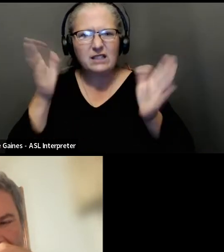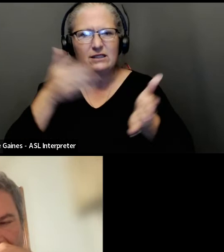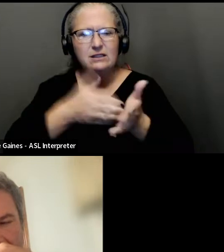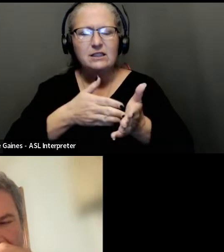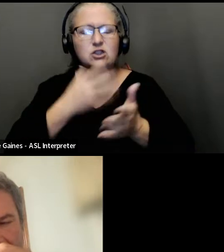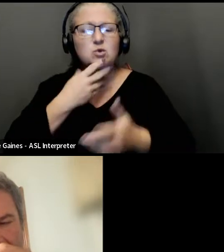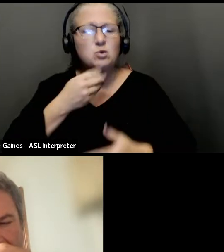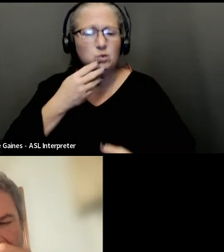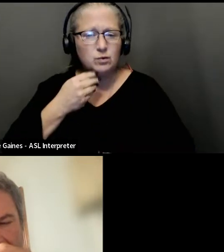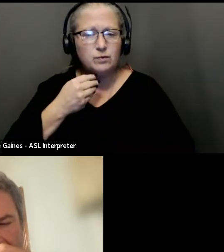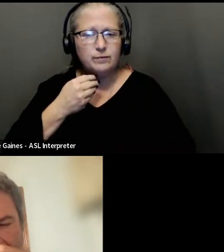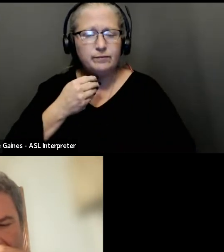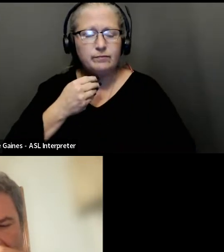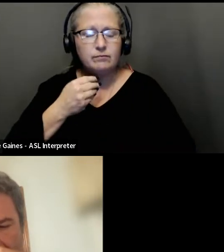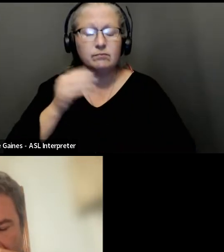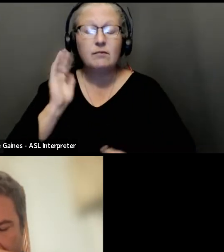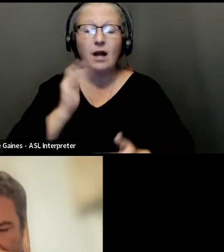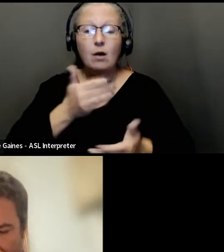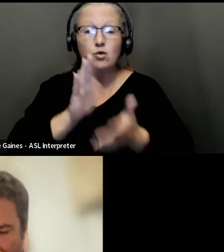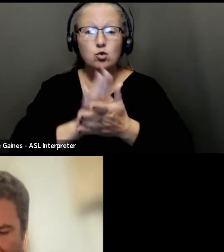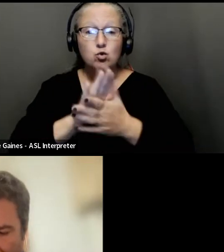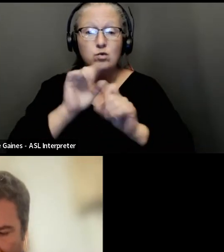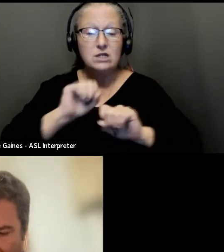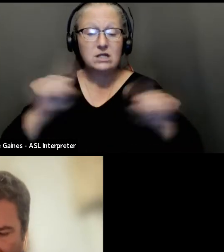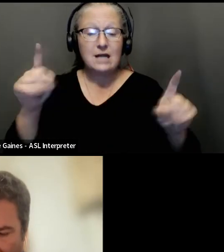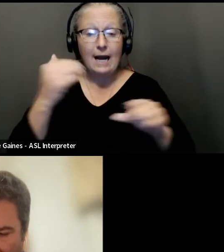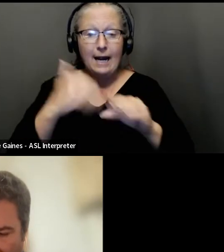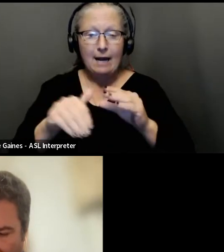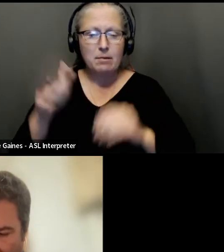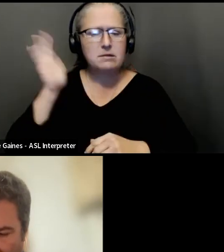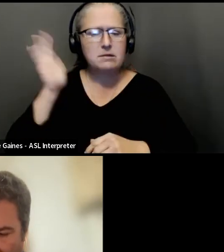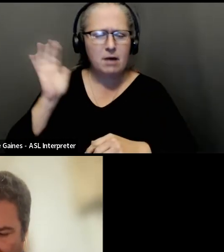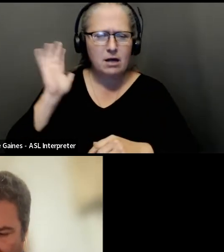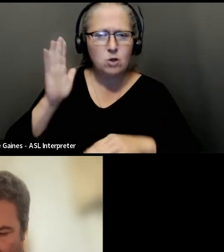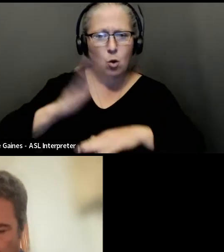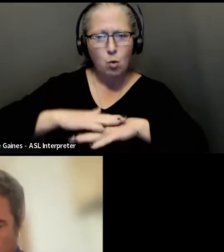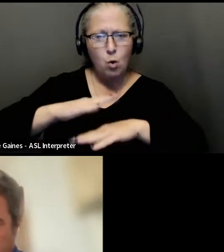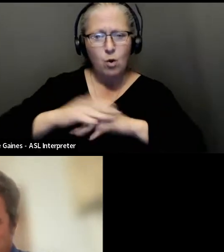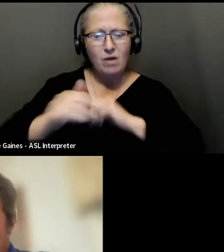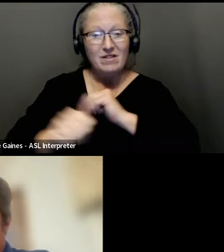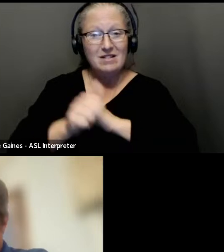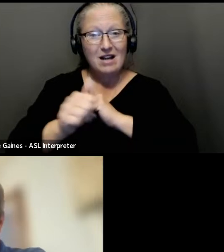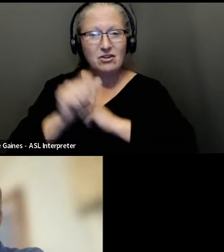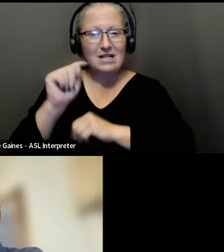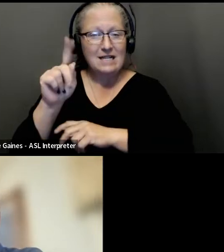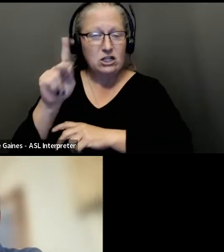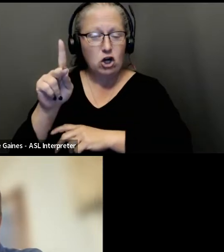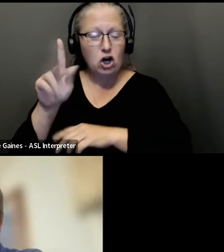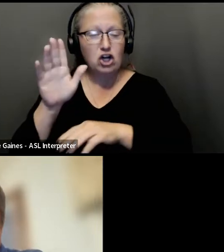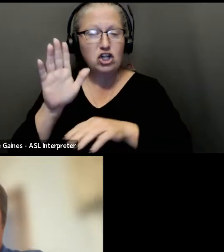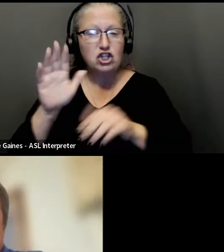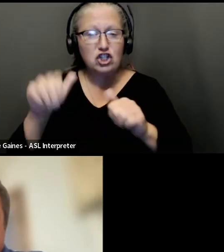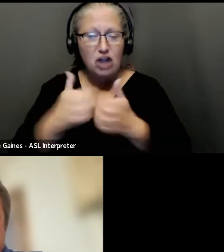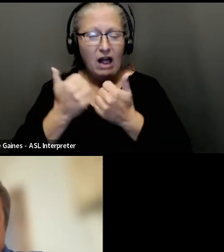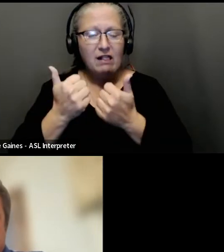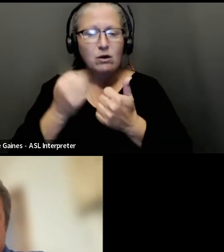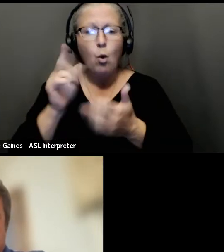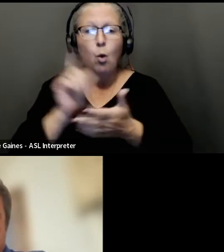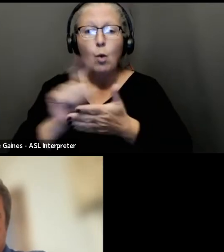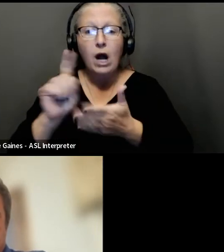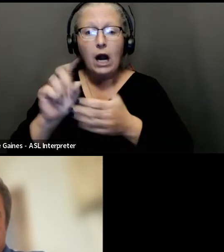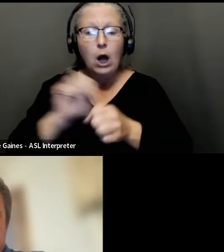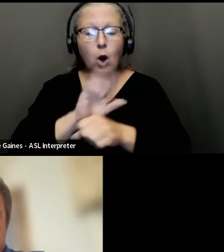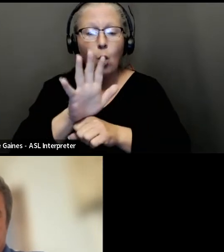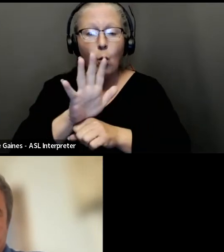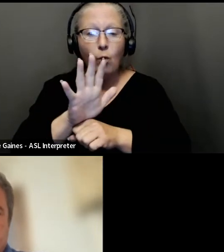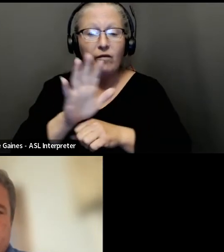Jews. Our schools have sent emails in the past warning of dangerous TikTok challenges or weekly COVID